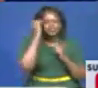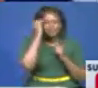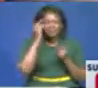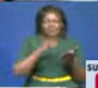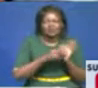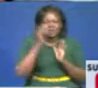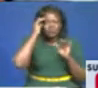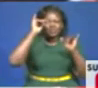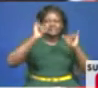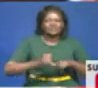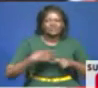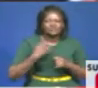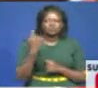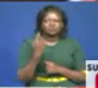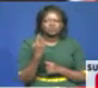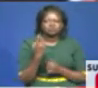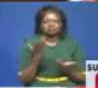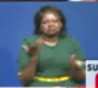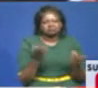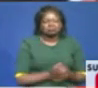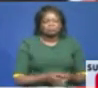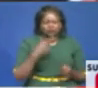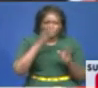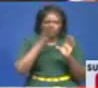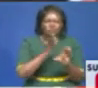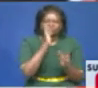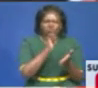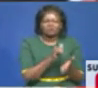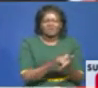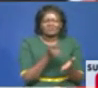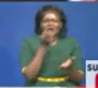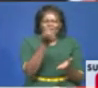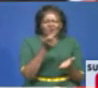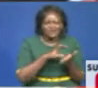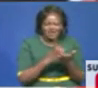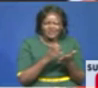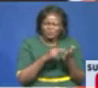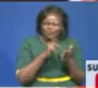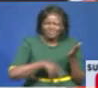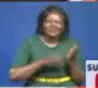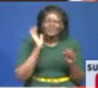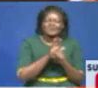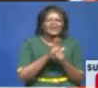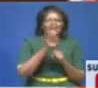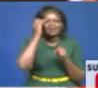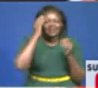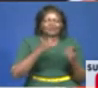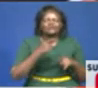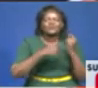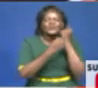going to remain for the rich only. So for him now to withdraw that little funding, it means majority of the learners from the